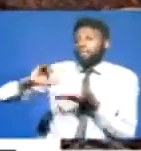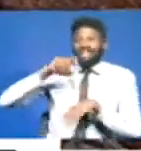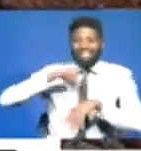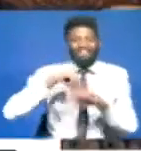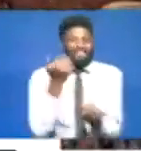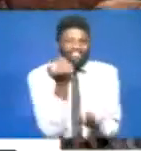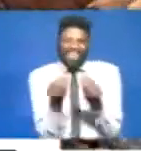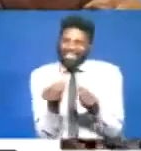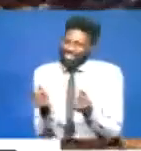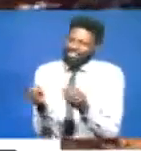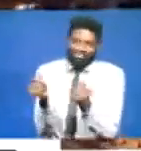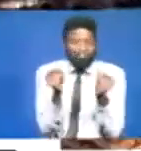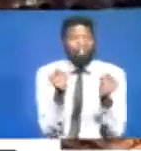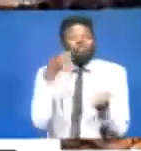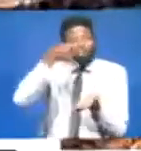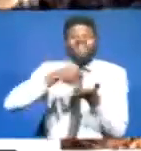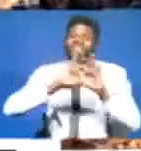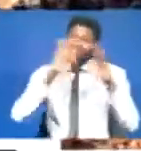of an entire family.